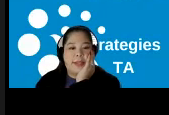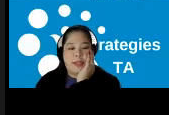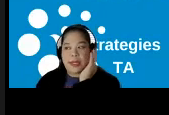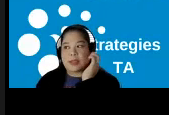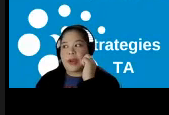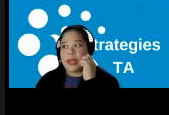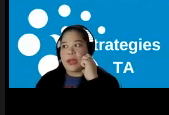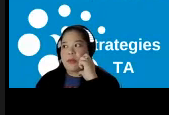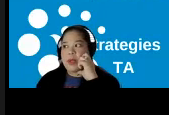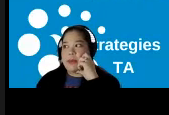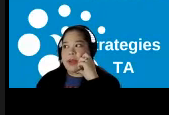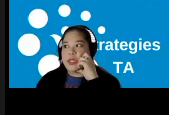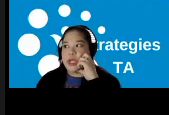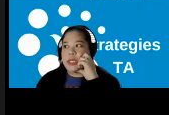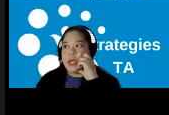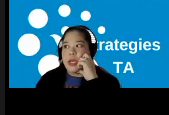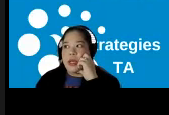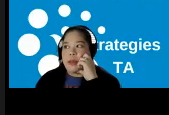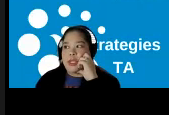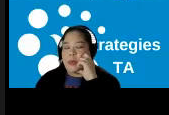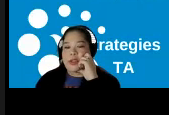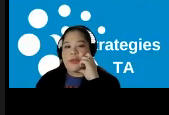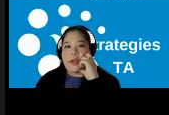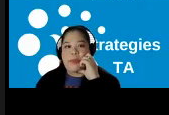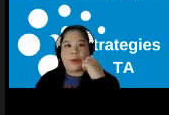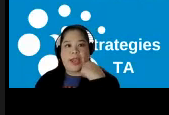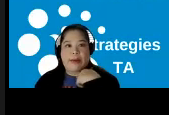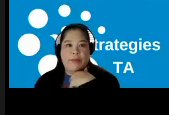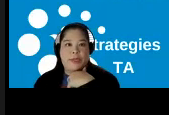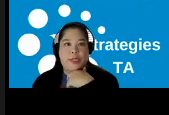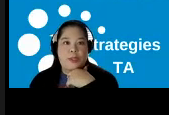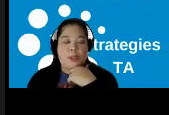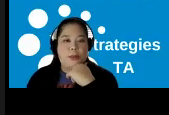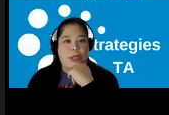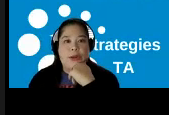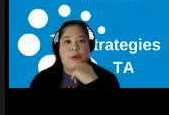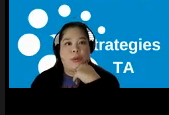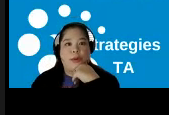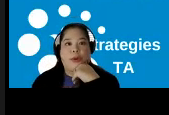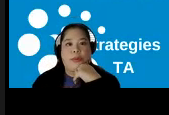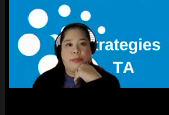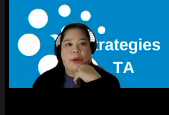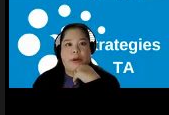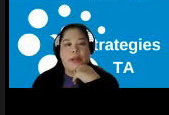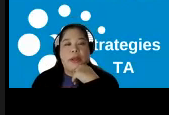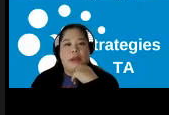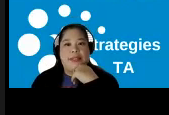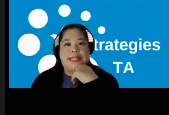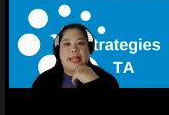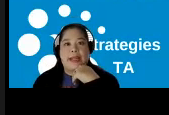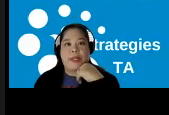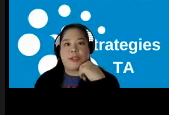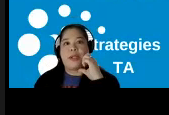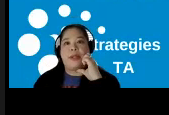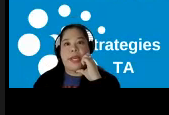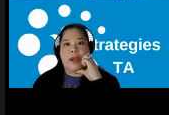Yeah, that's great. And Wendy mentioned she works in Butte County, which is, you know, the northern part of the